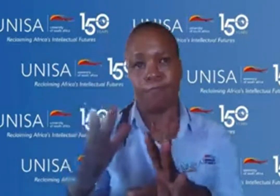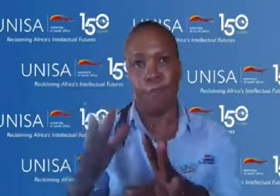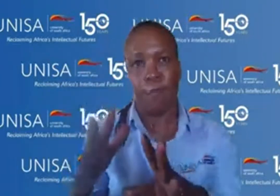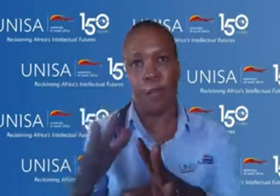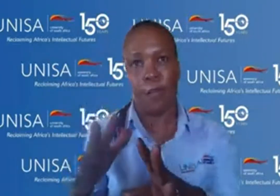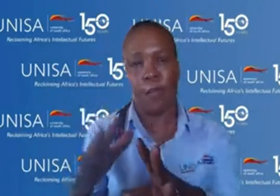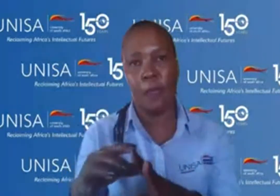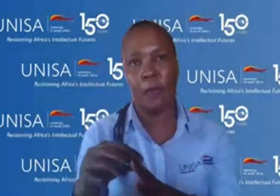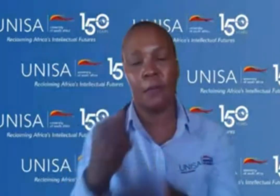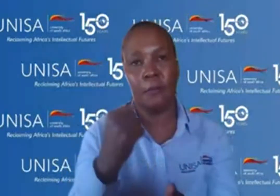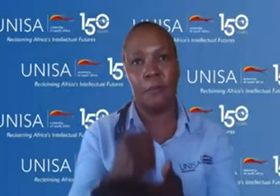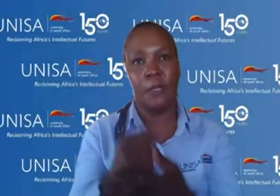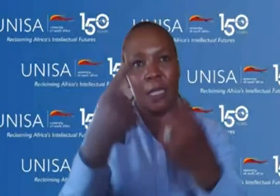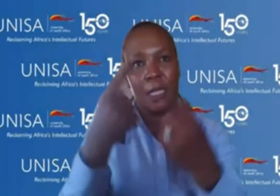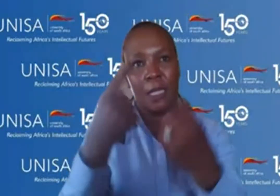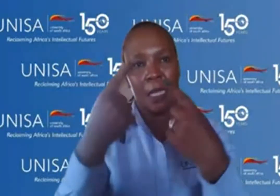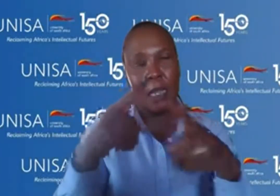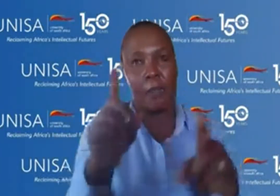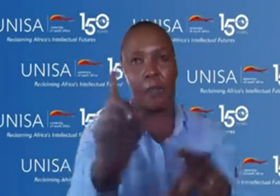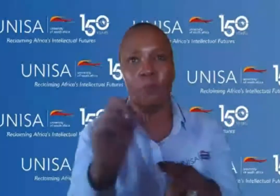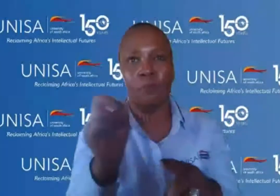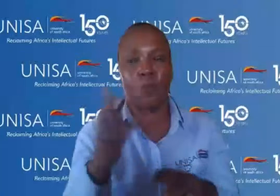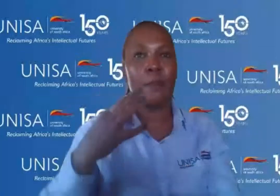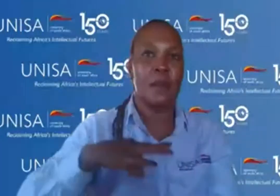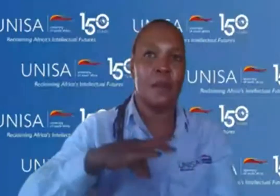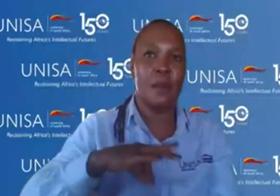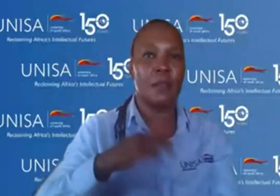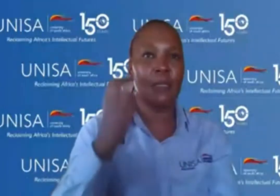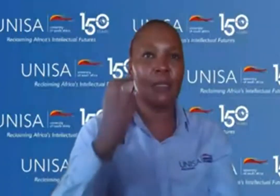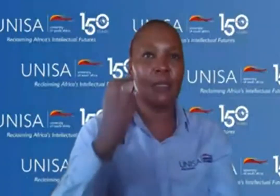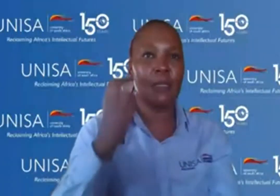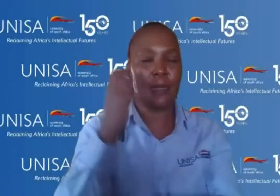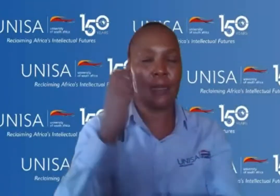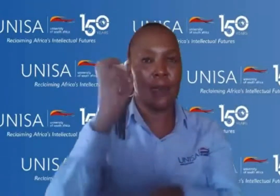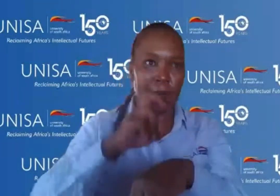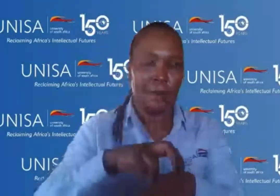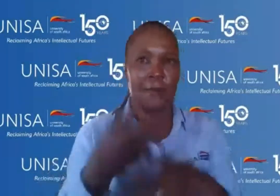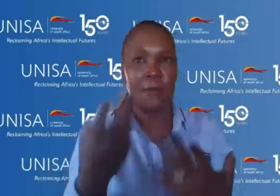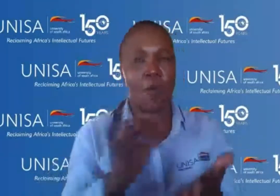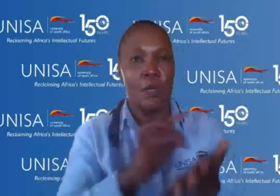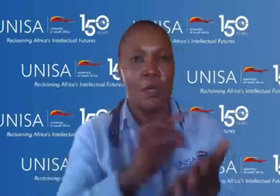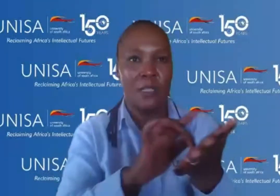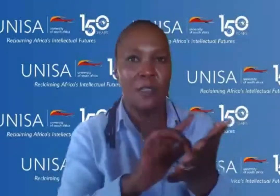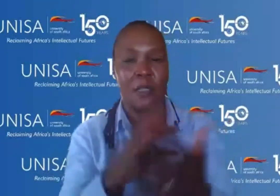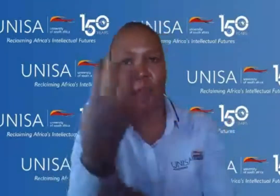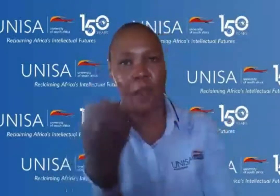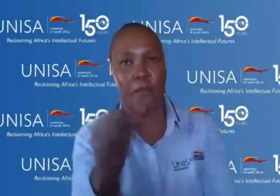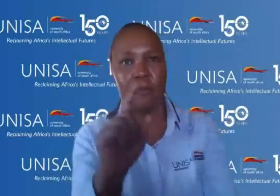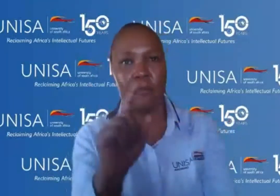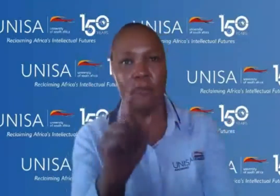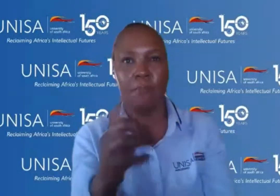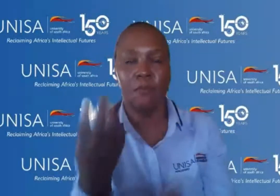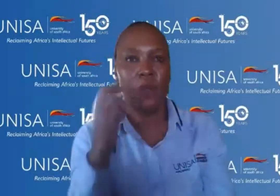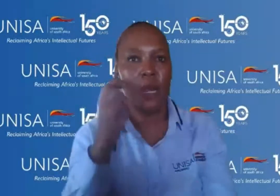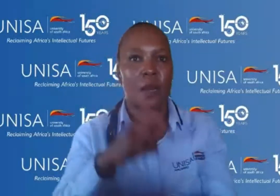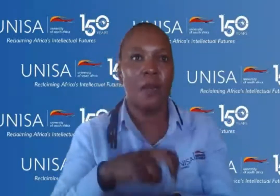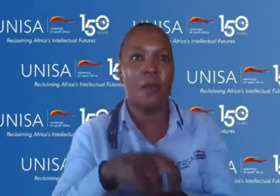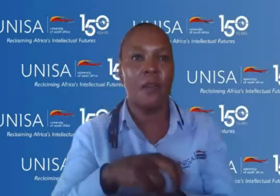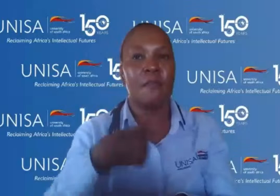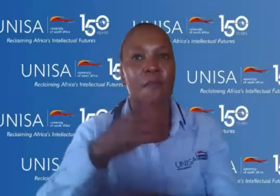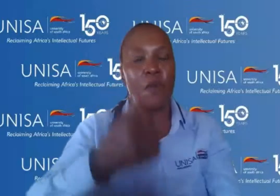of benefits am I really, or rather situation that I have that I need for assistance